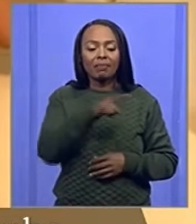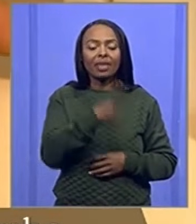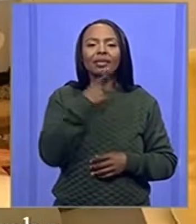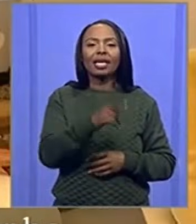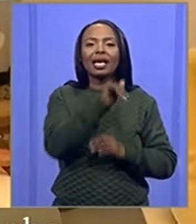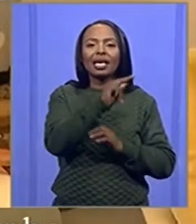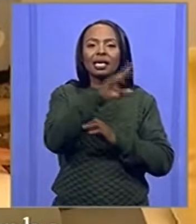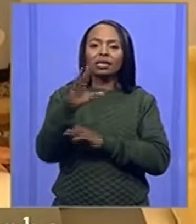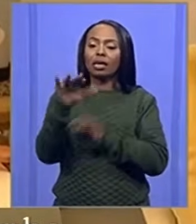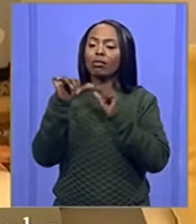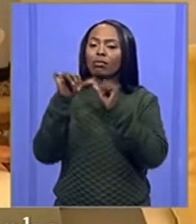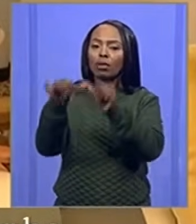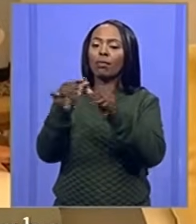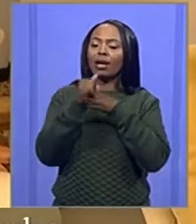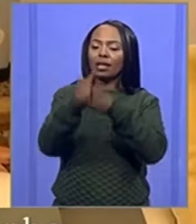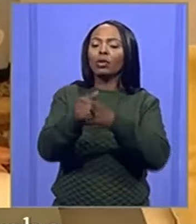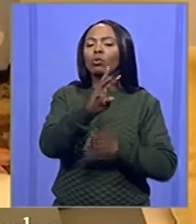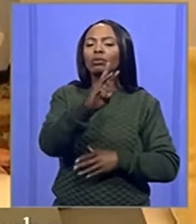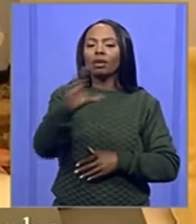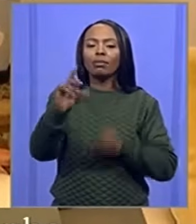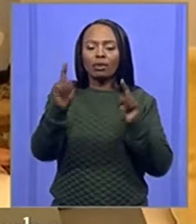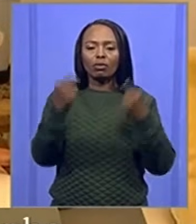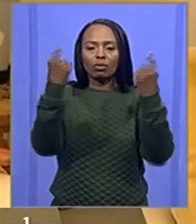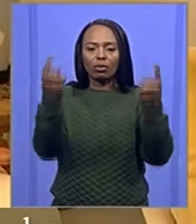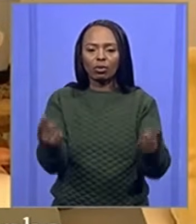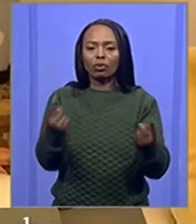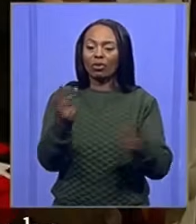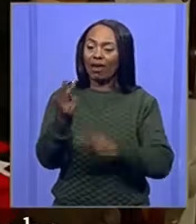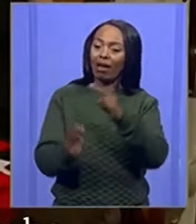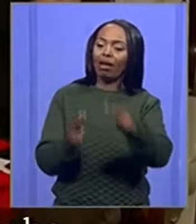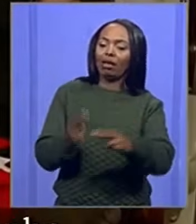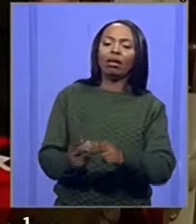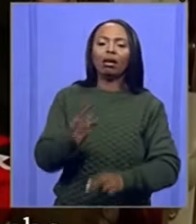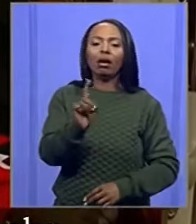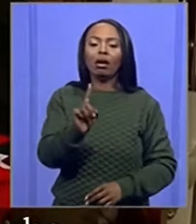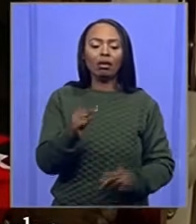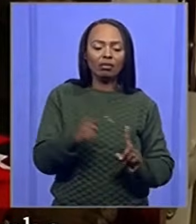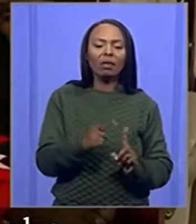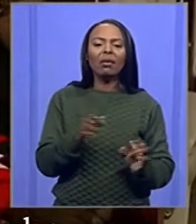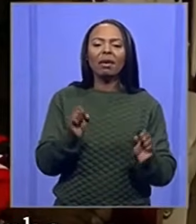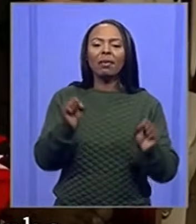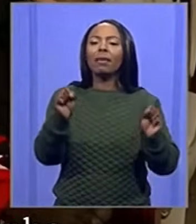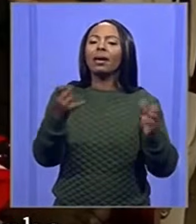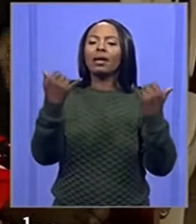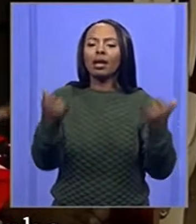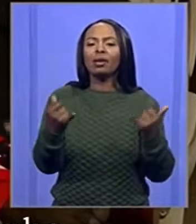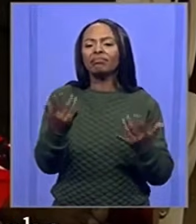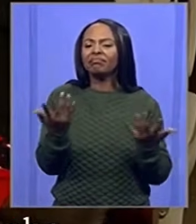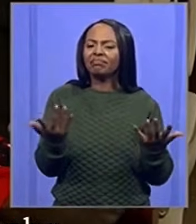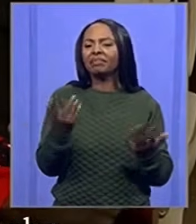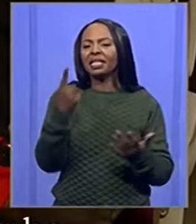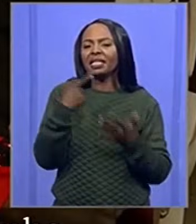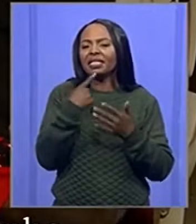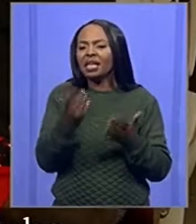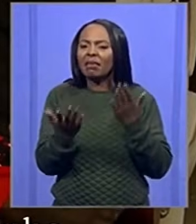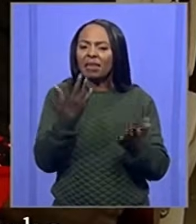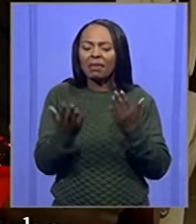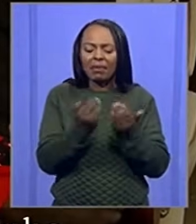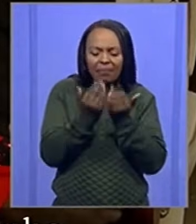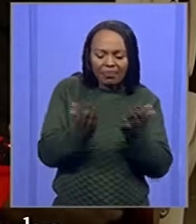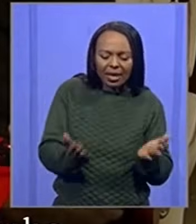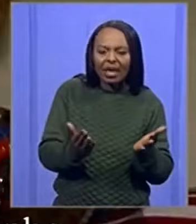busa Western Cape gape kokwabidi e nngwe ya dipolotiki Gogo Obremachitsi a re gona le kgonagalo ya puso tshwaraganelo